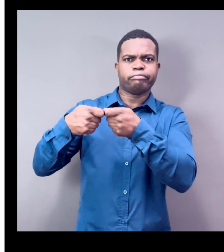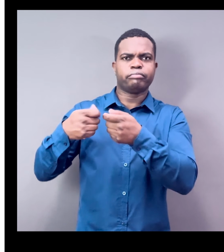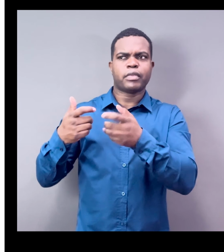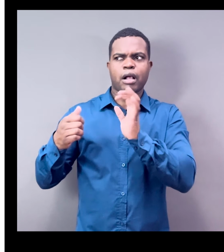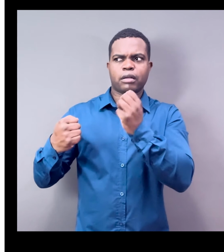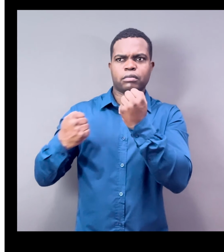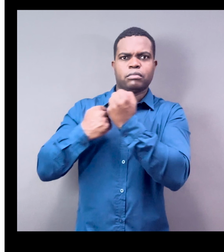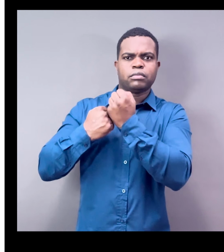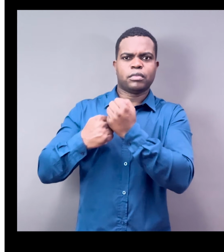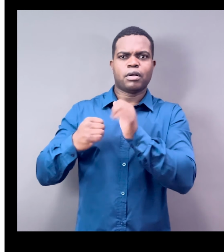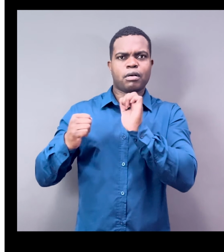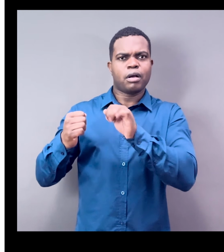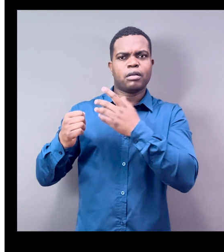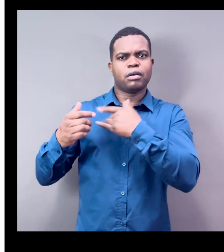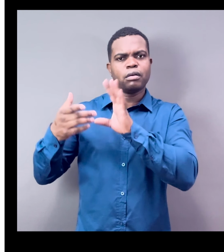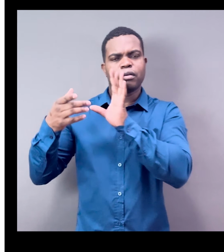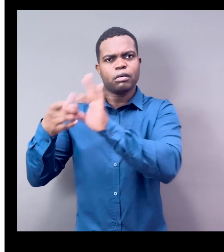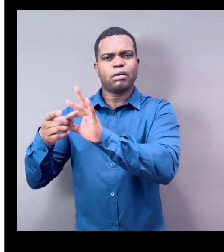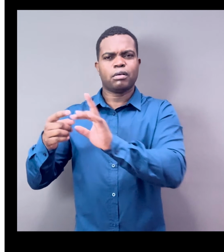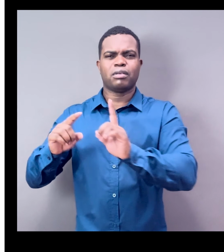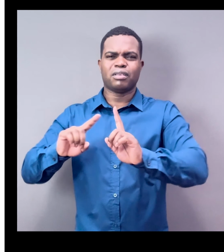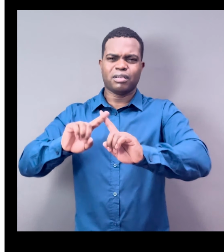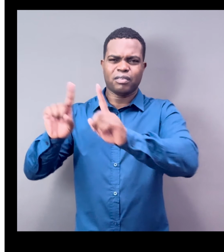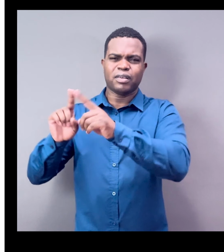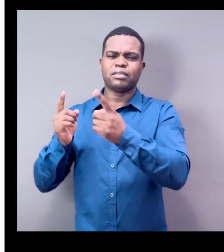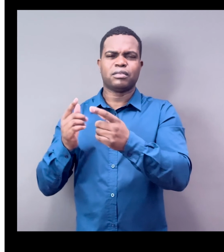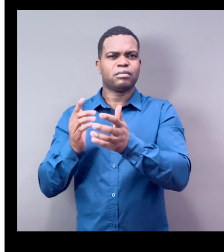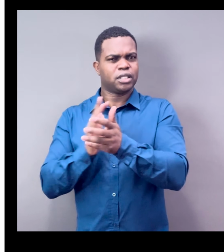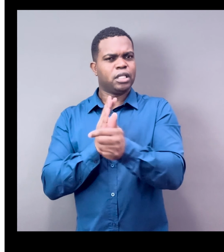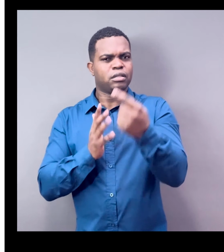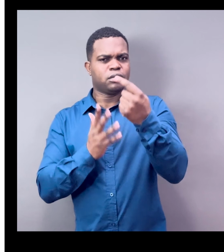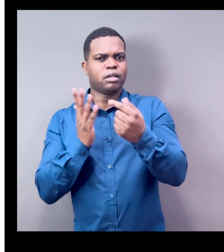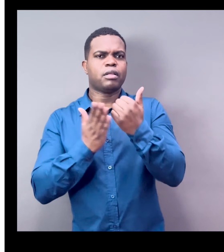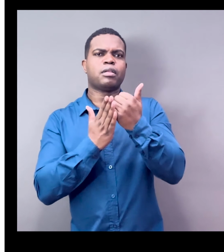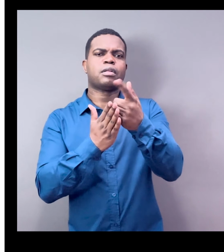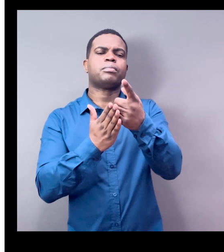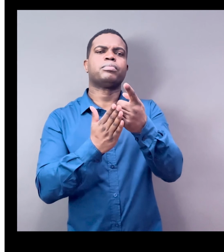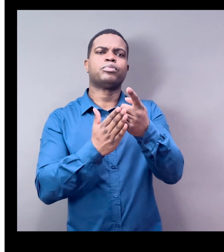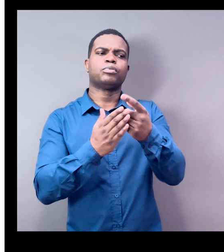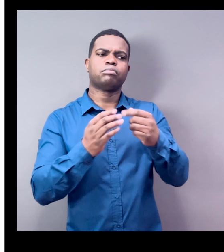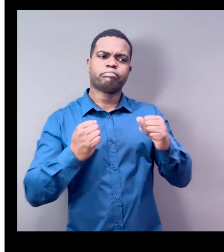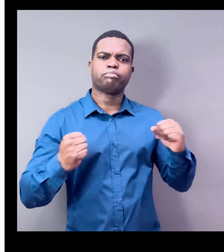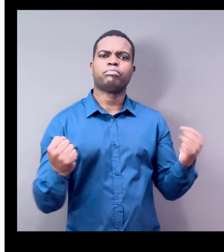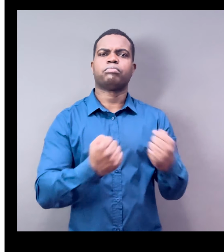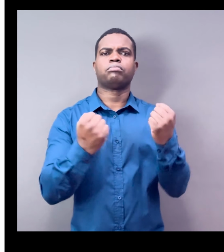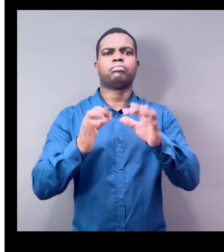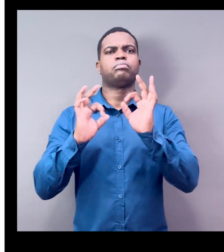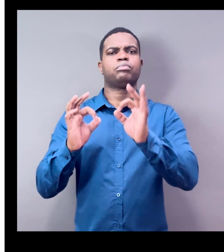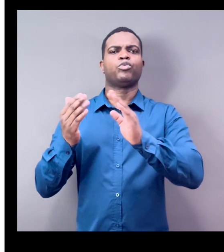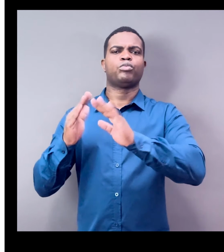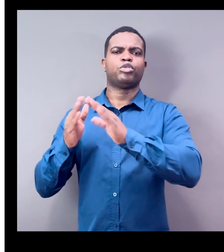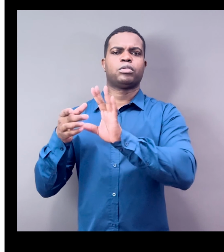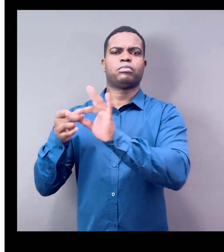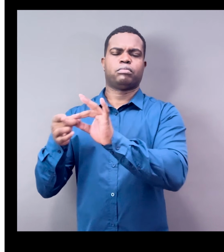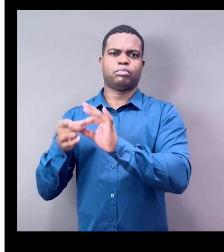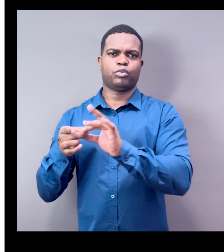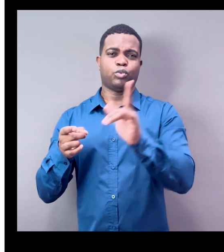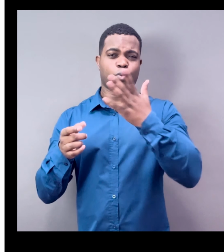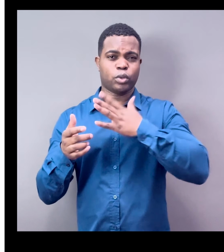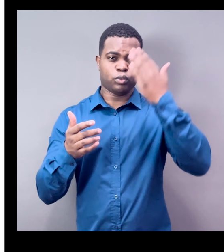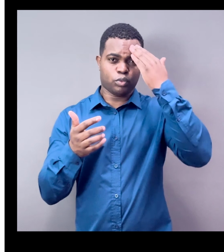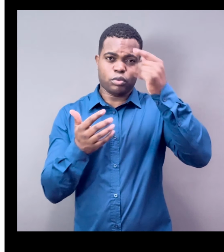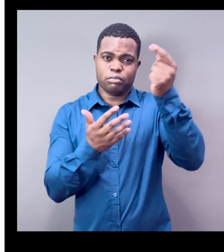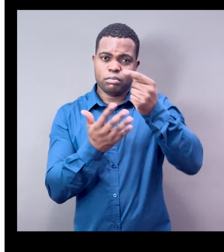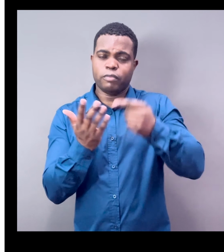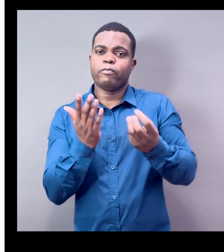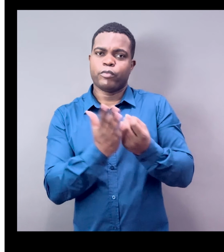initiative. Now, all these techniques depends on your community engagement effort. You may